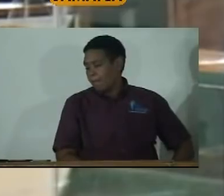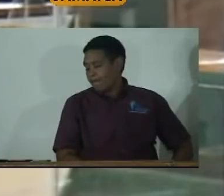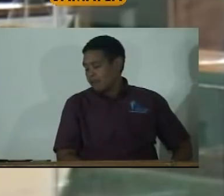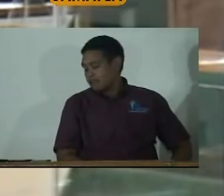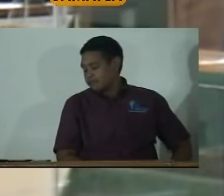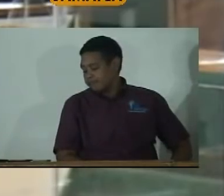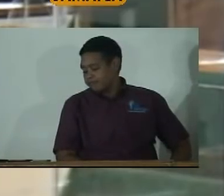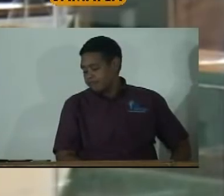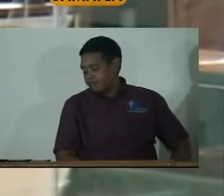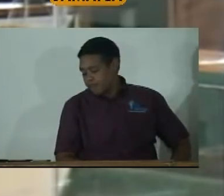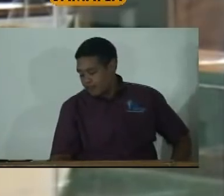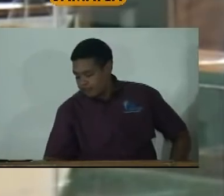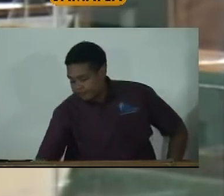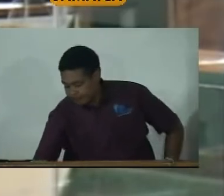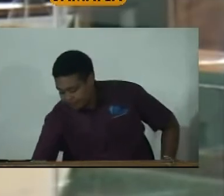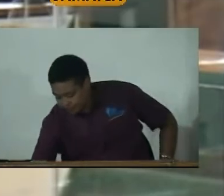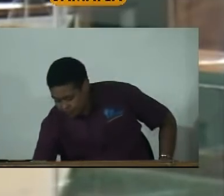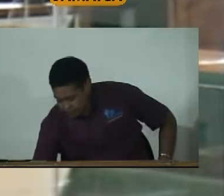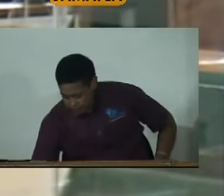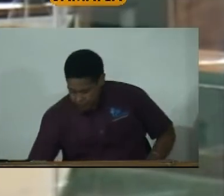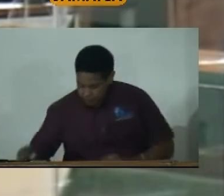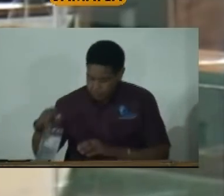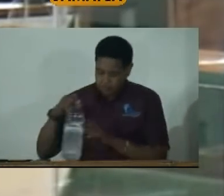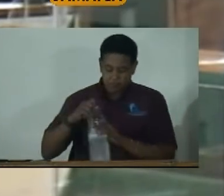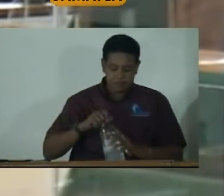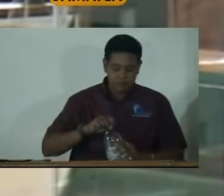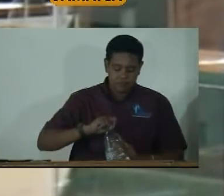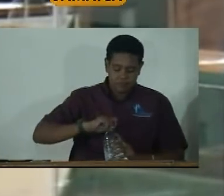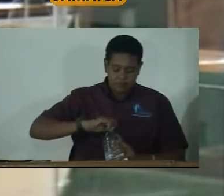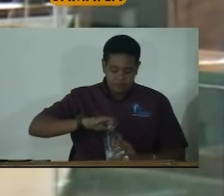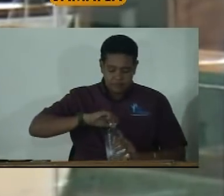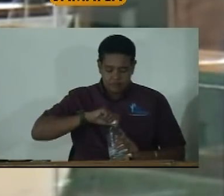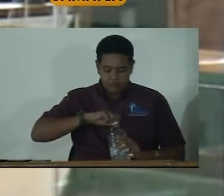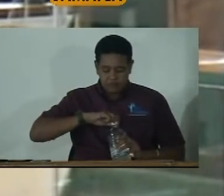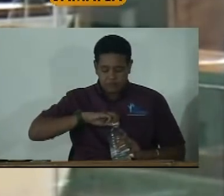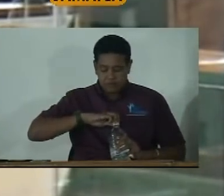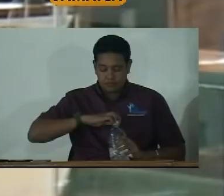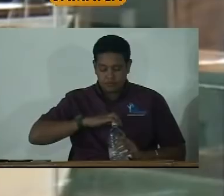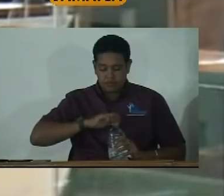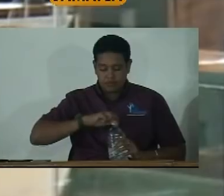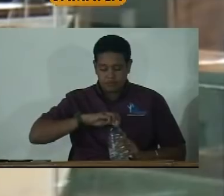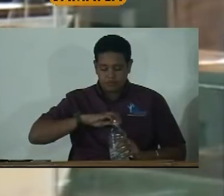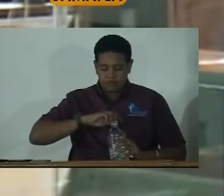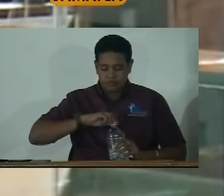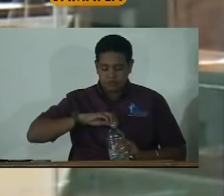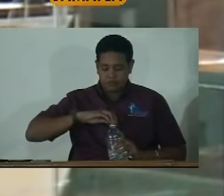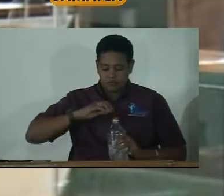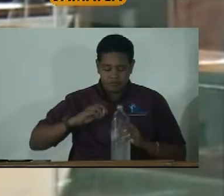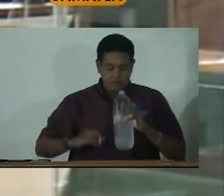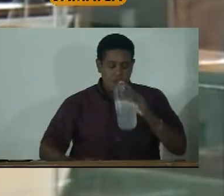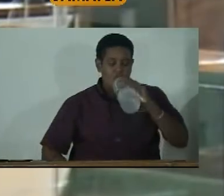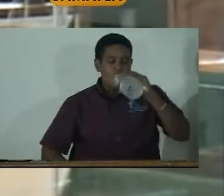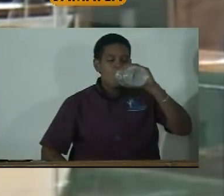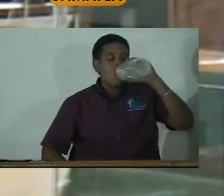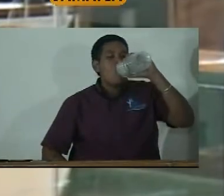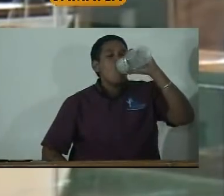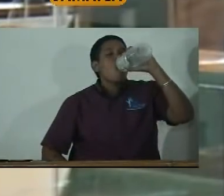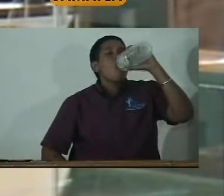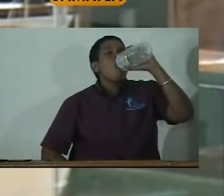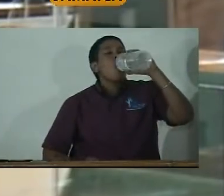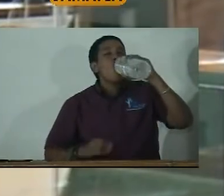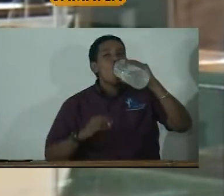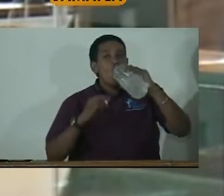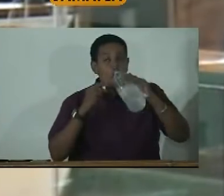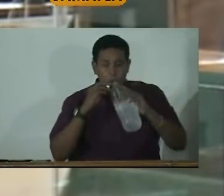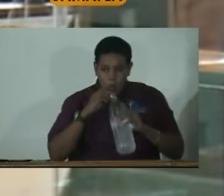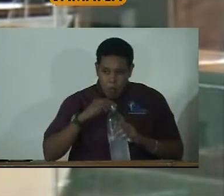The bill commences with the long title, An Act to Amend the Agro-Investment Corporation Act to entrust the